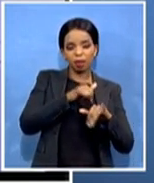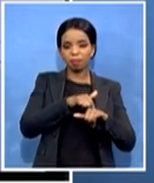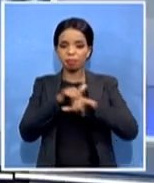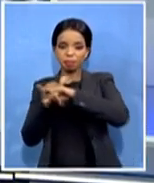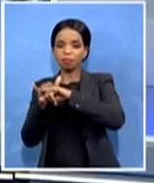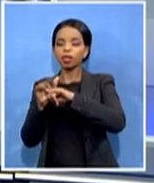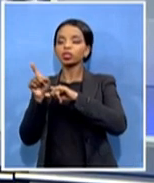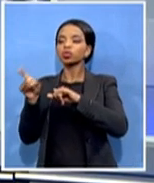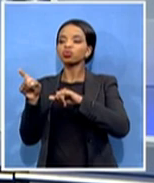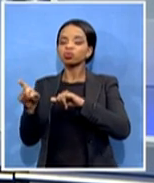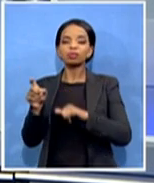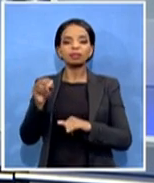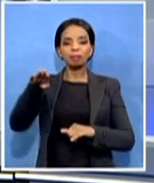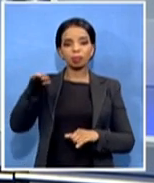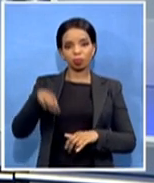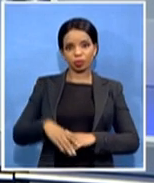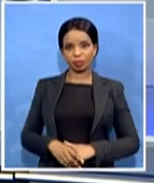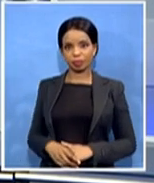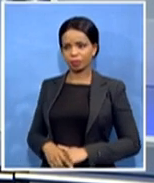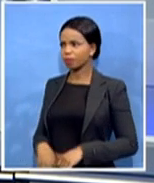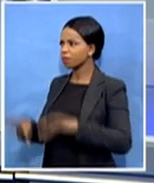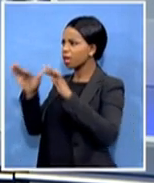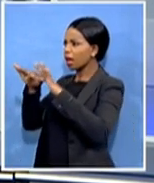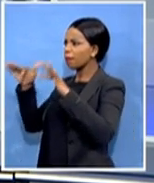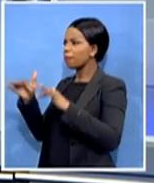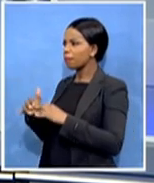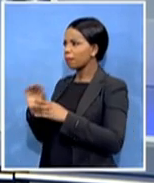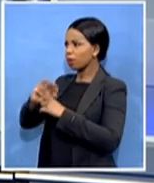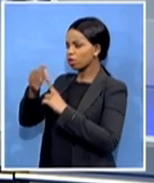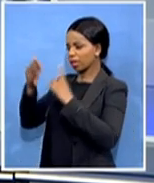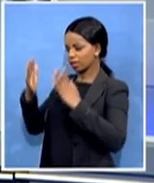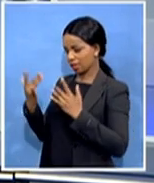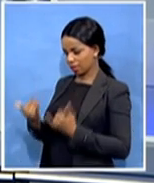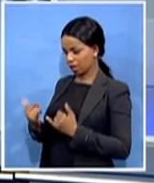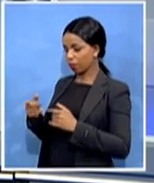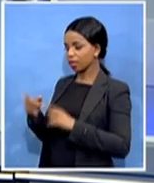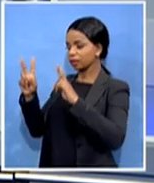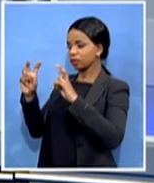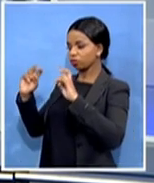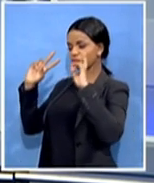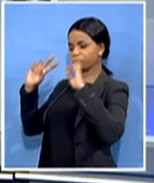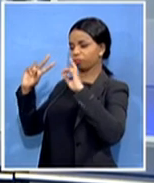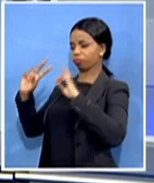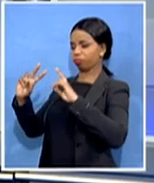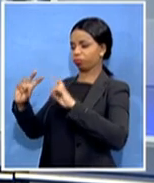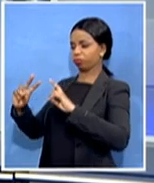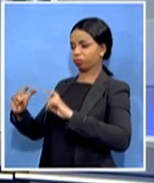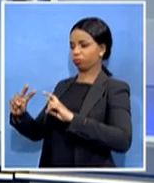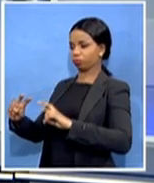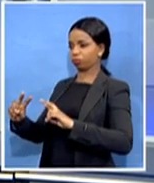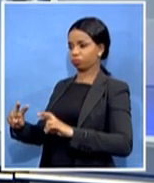we understand, is probing this matter. Reportedly, the public protector received about 3 complaints regarding